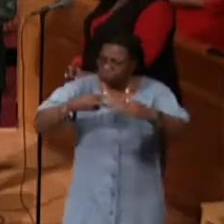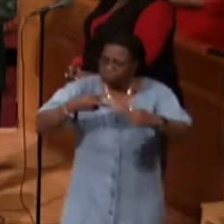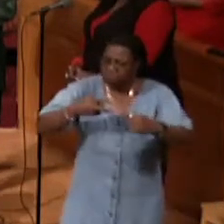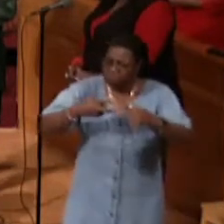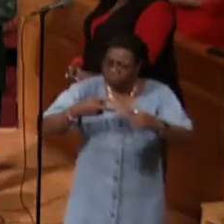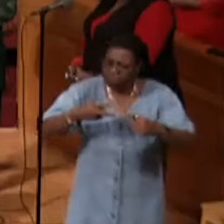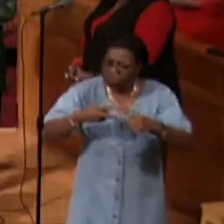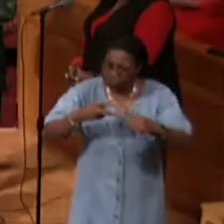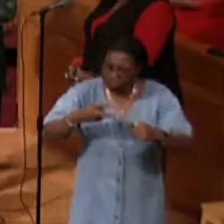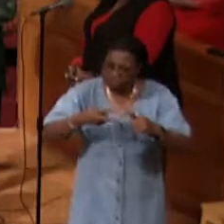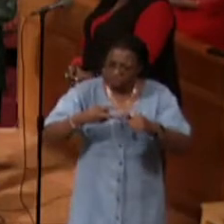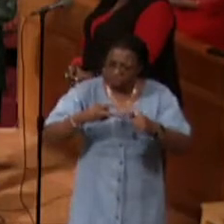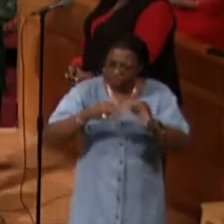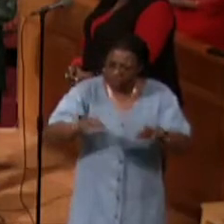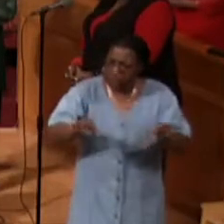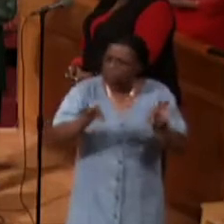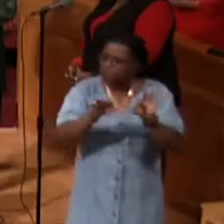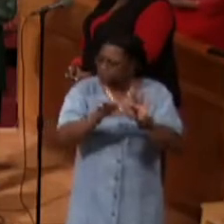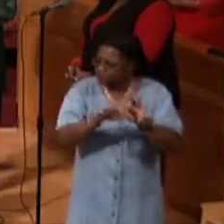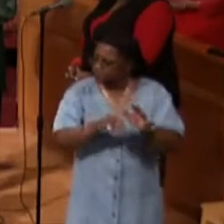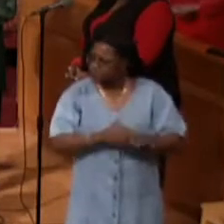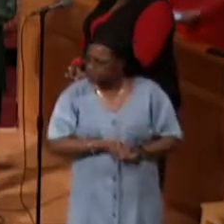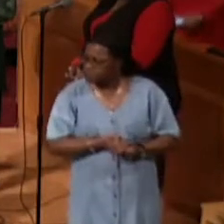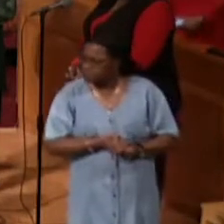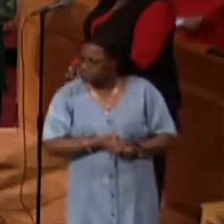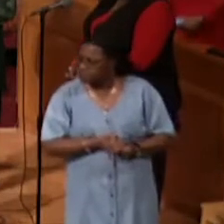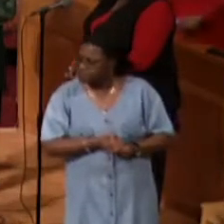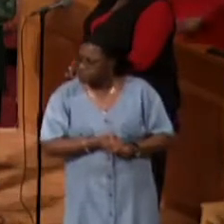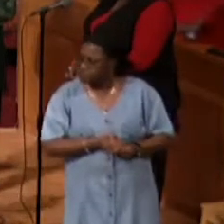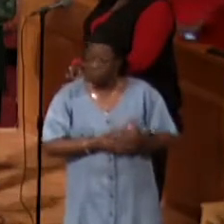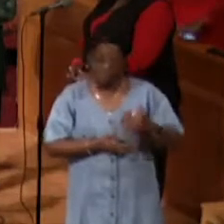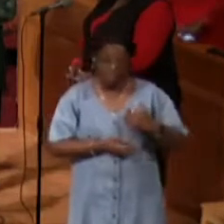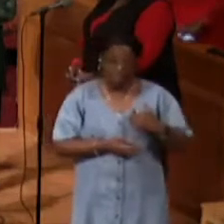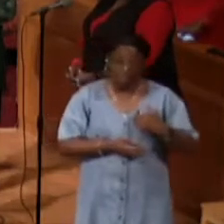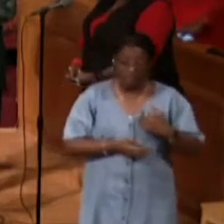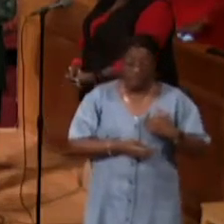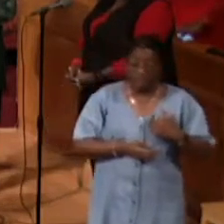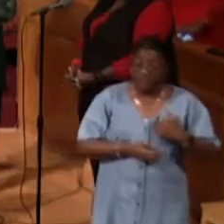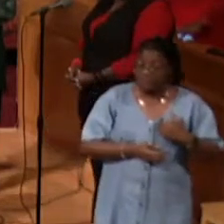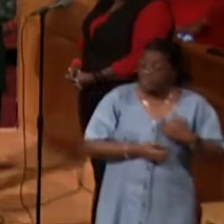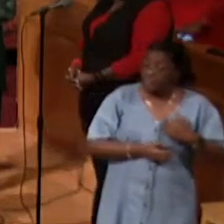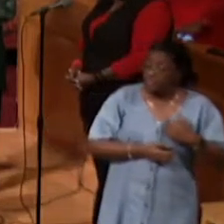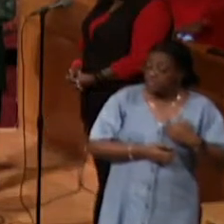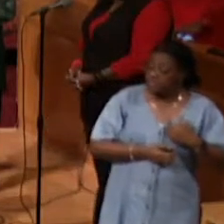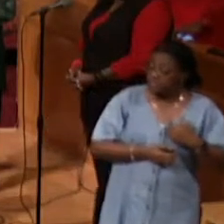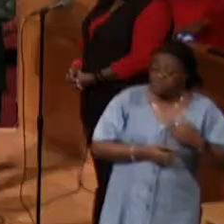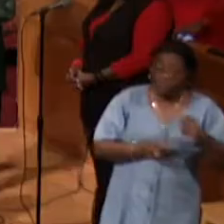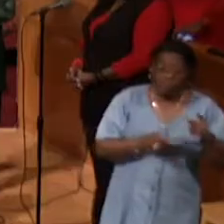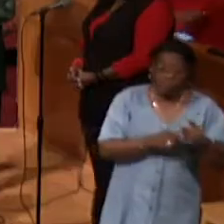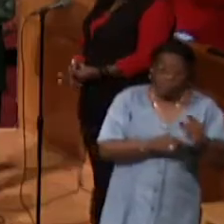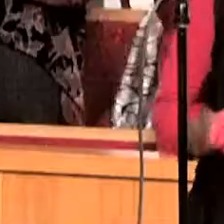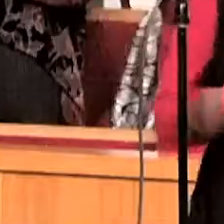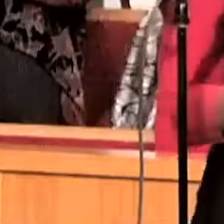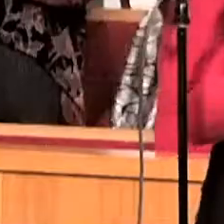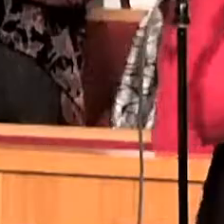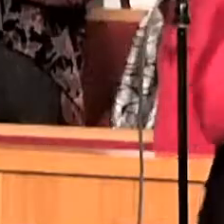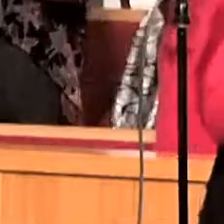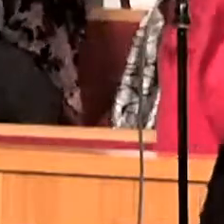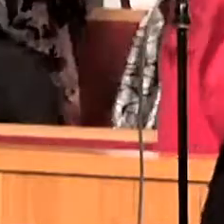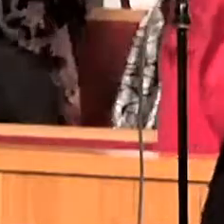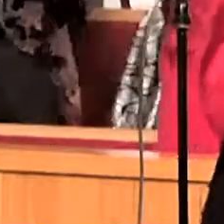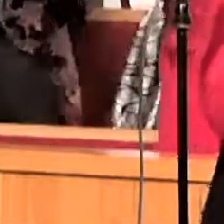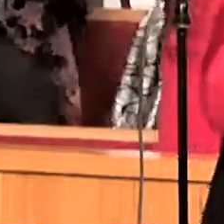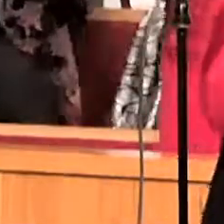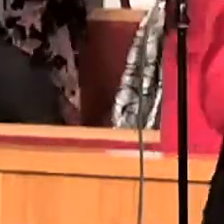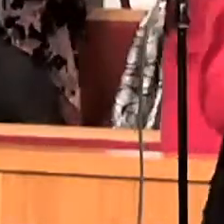have with us one of our sons in the ministry and the person and personality of Reverend Steve Weaver worshiping with